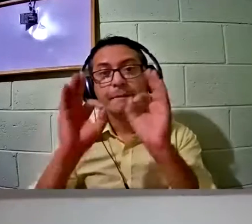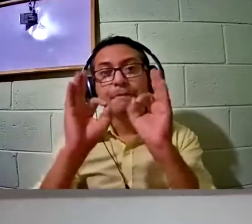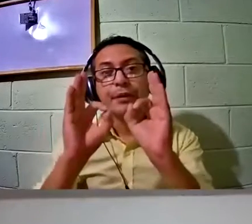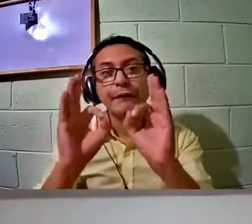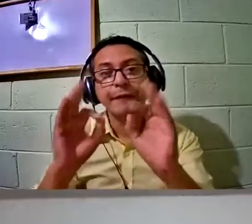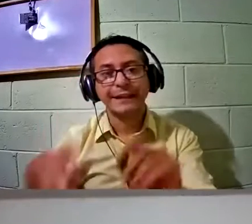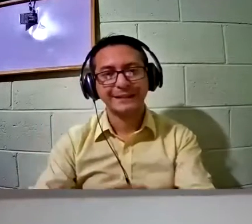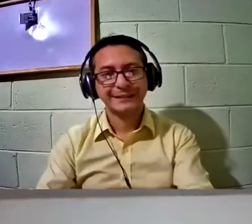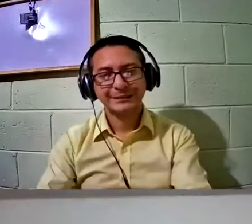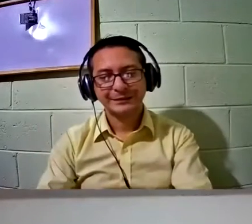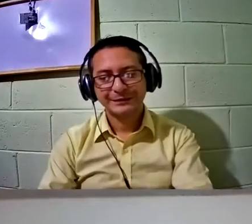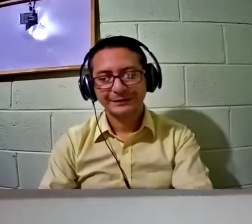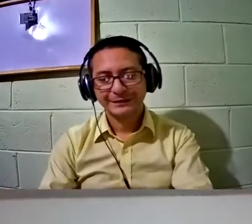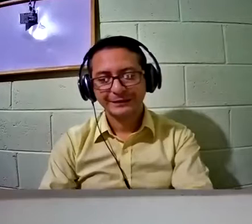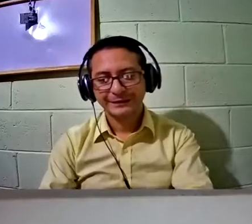It's perfect.